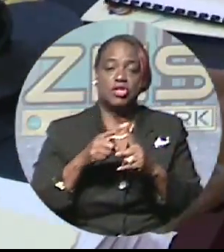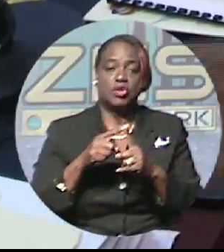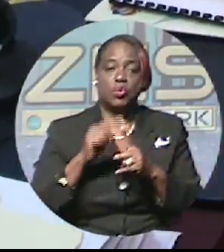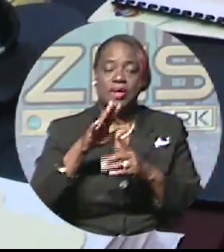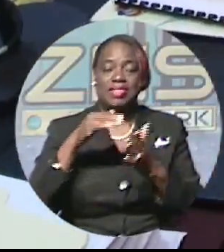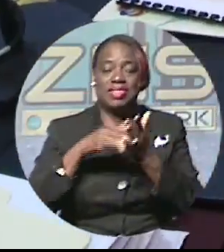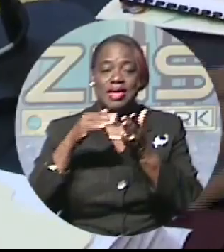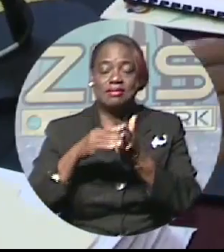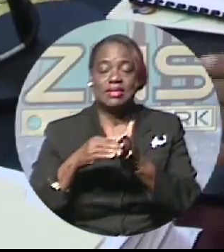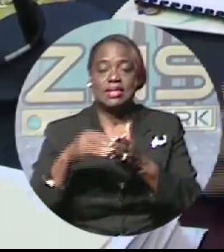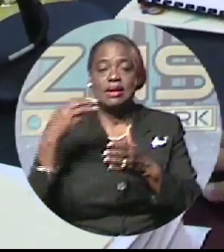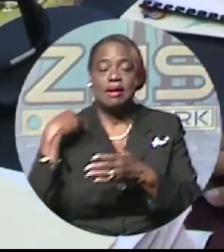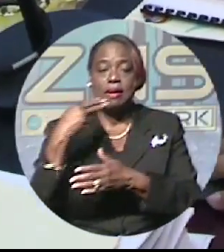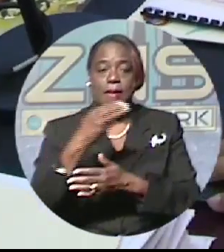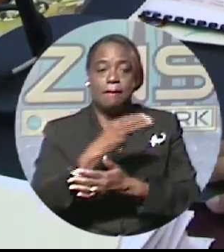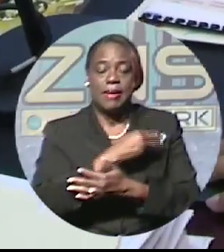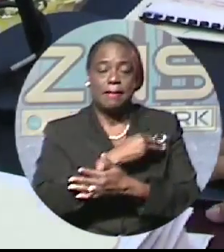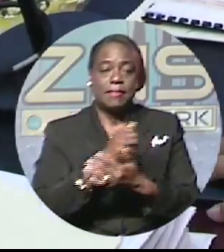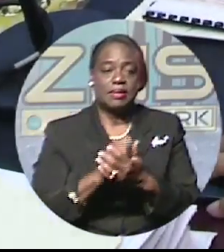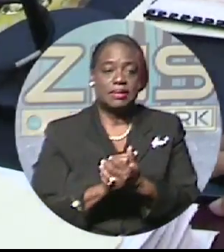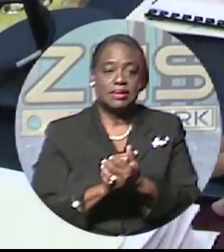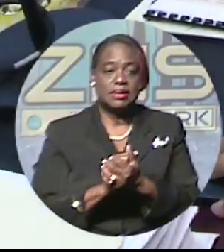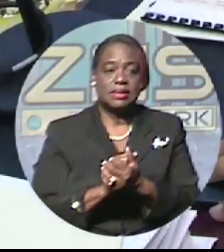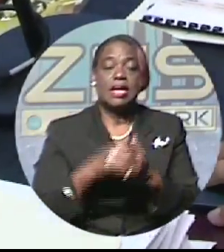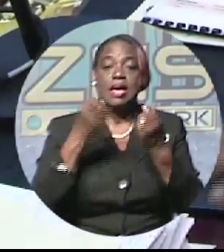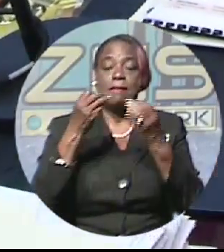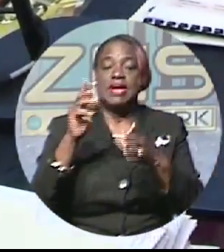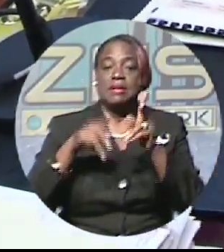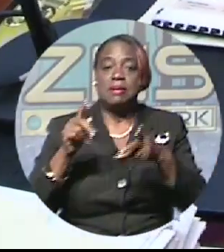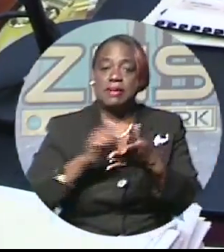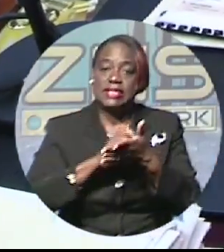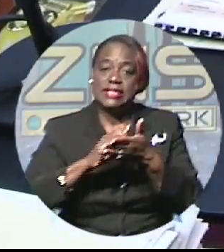group. Close to 12 groups have already signed up to participate